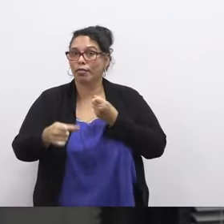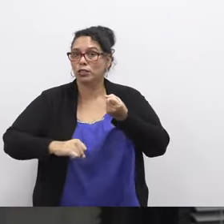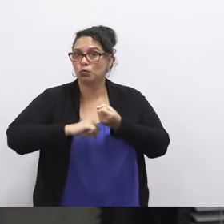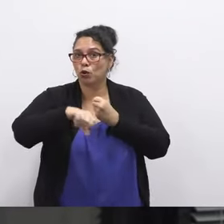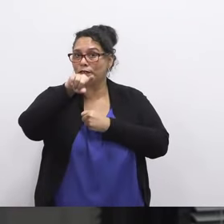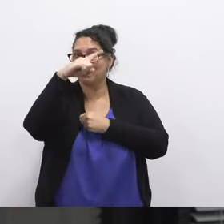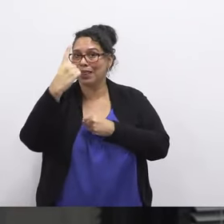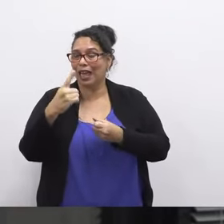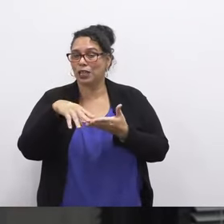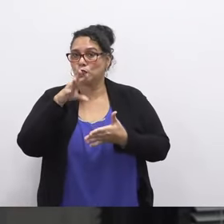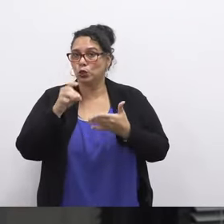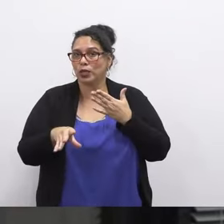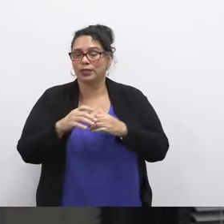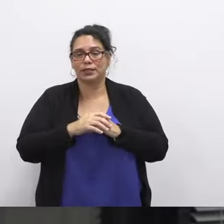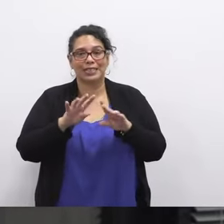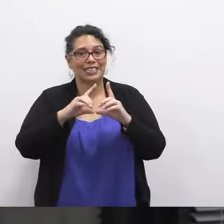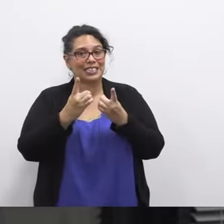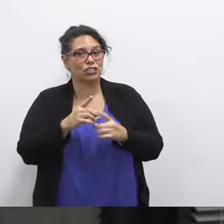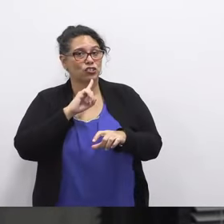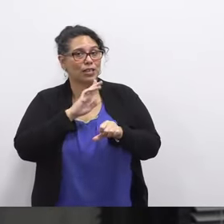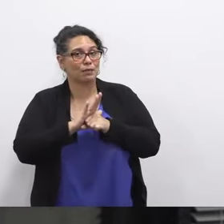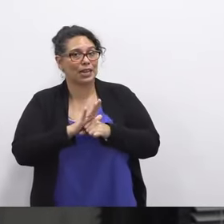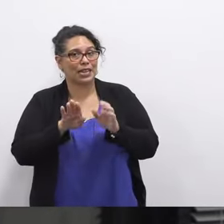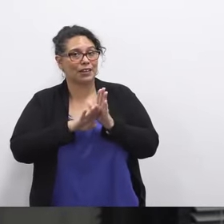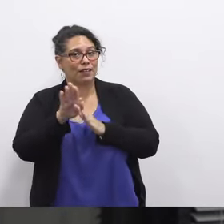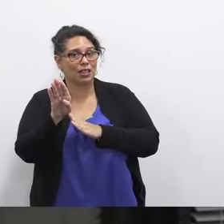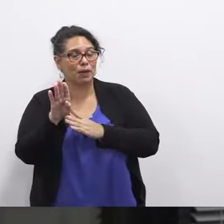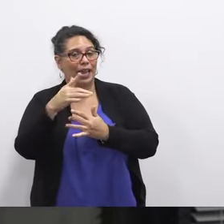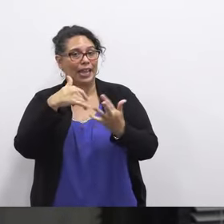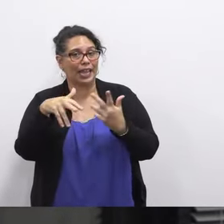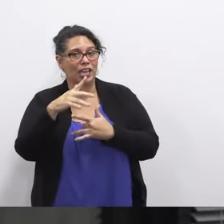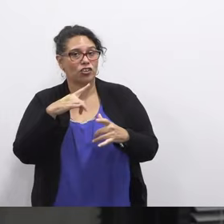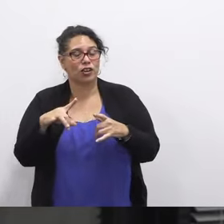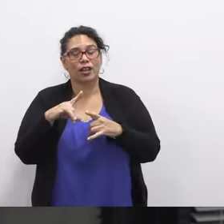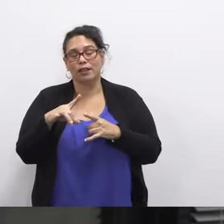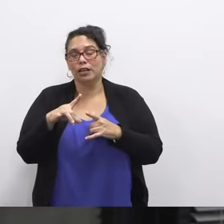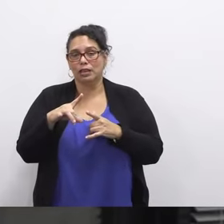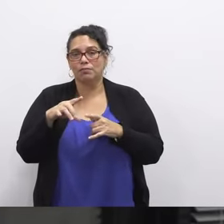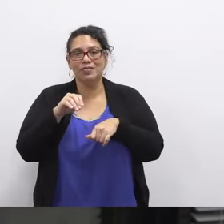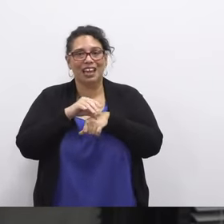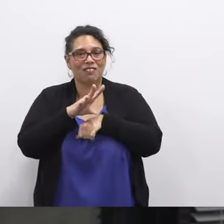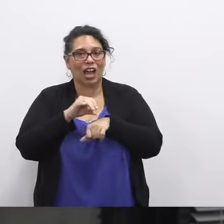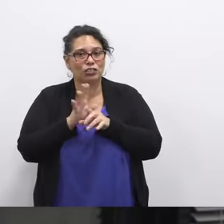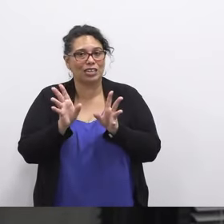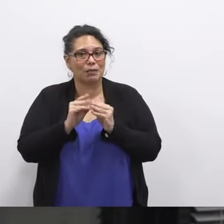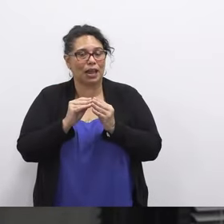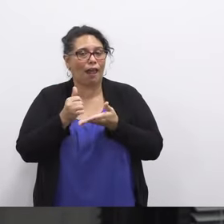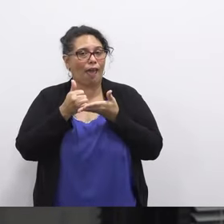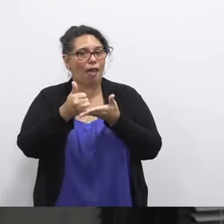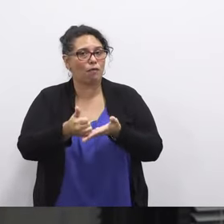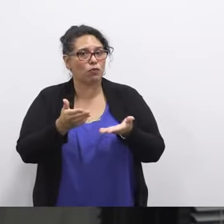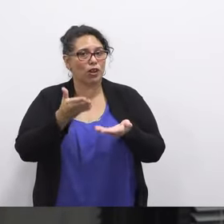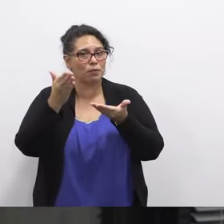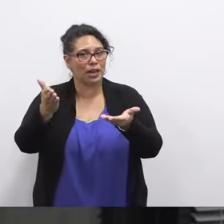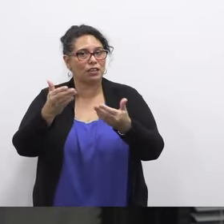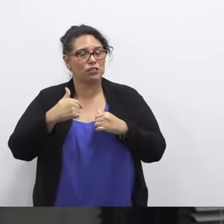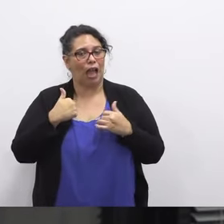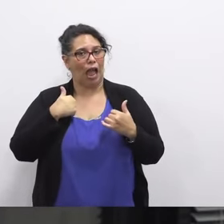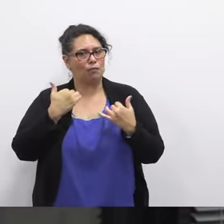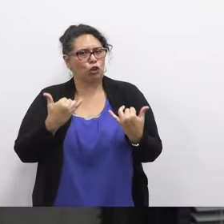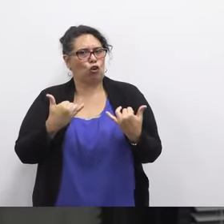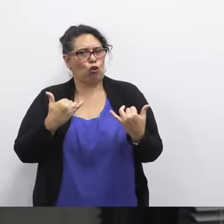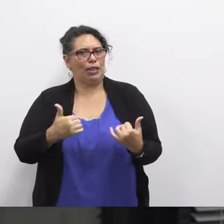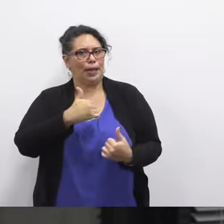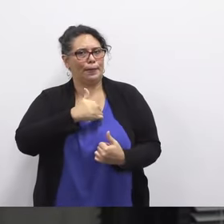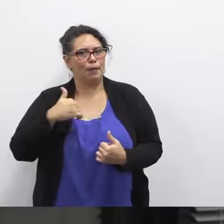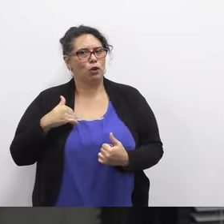Black students. The district also committed to developing and engaging an advisory committee to help with these recommendations. I am currently a member of